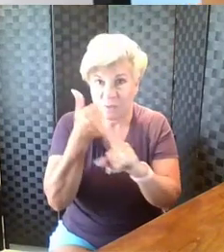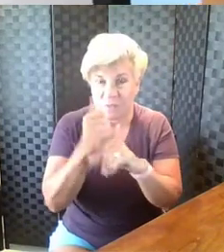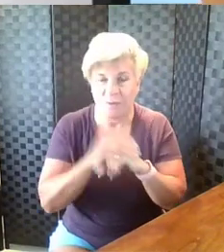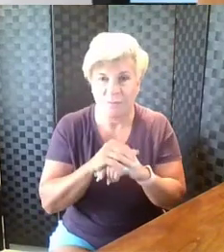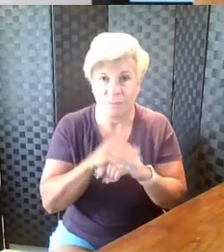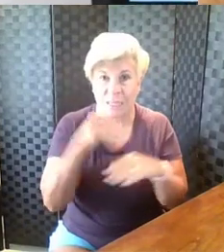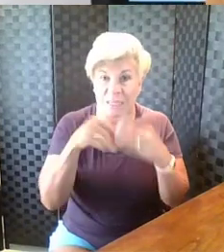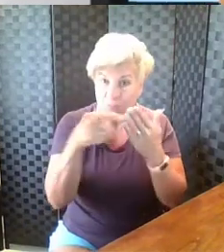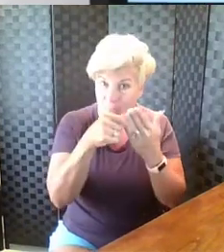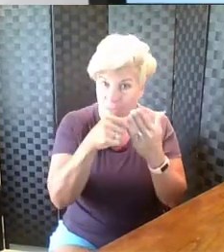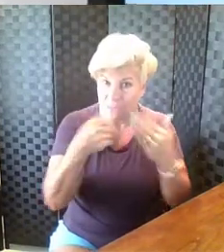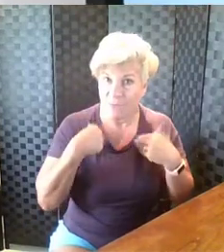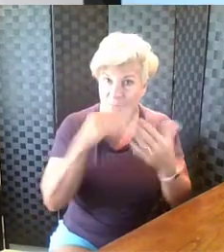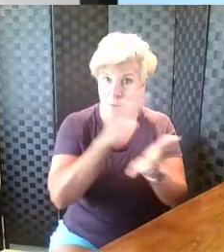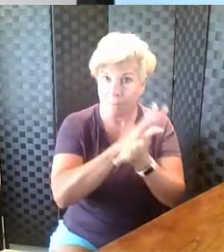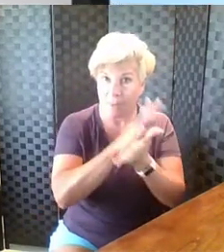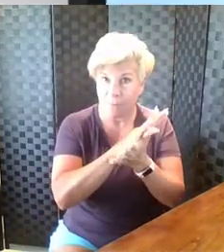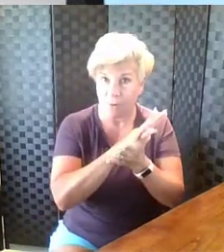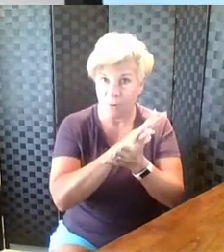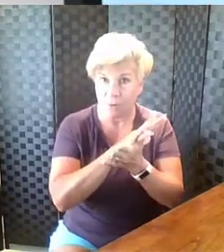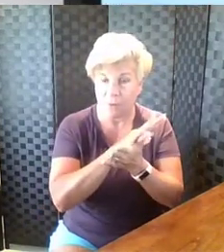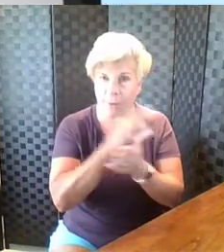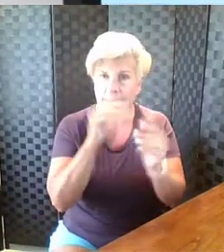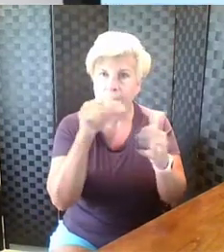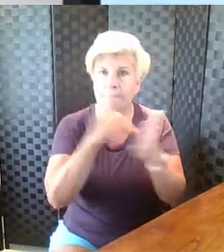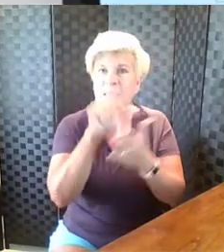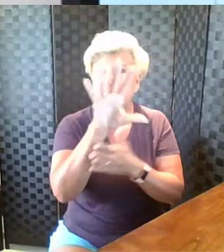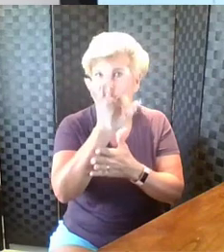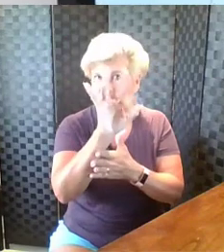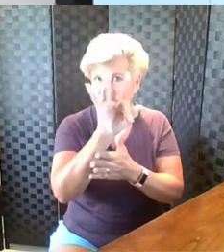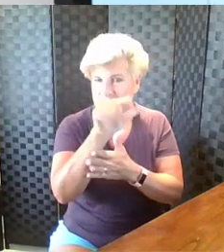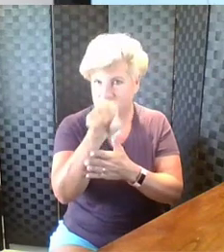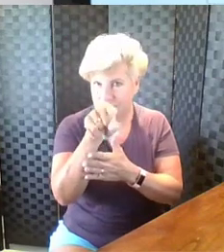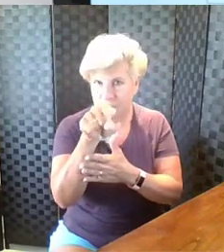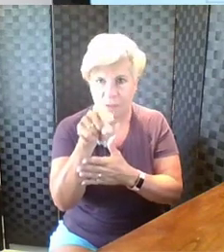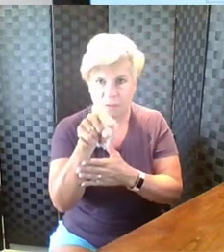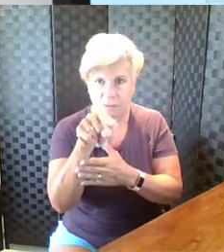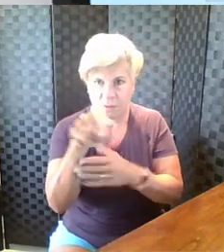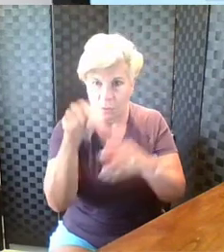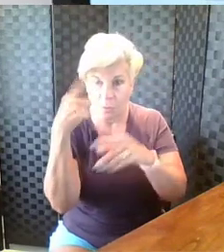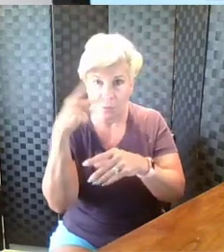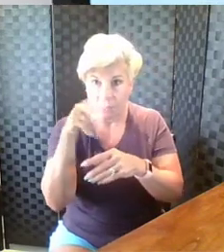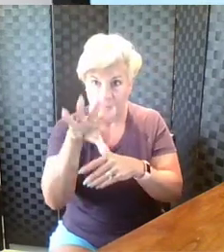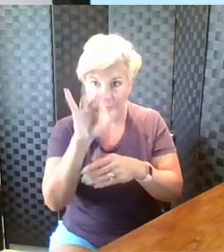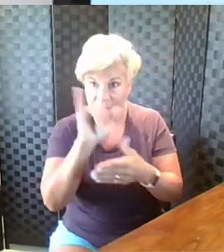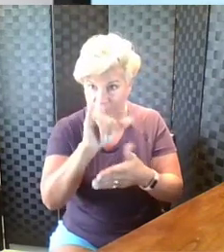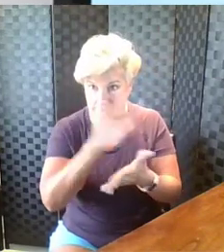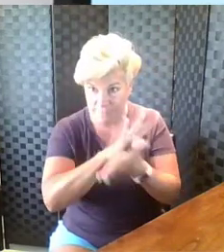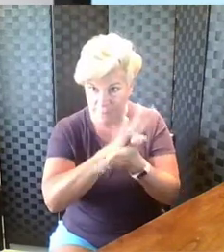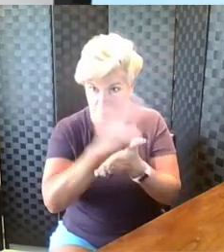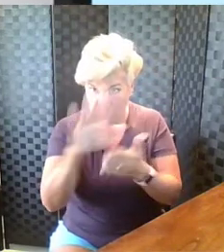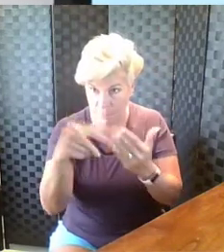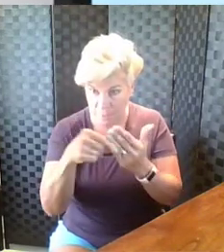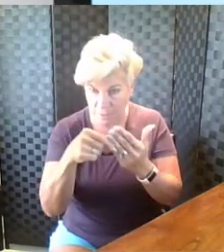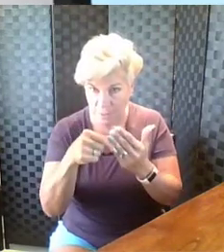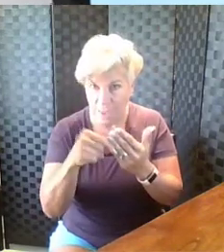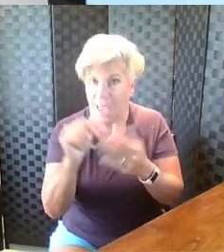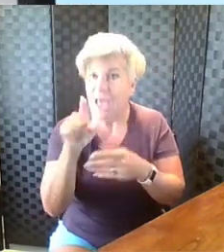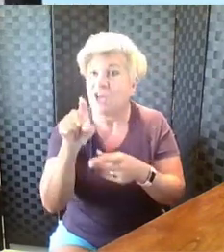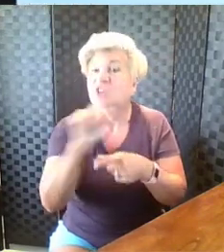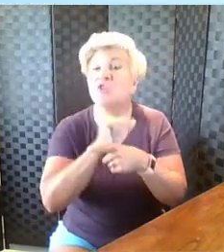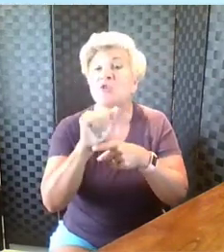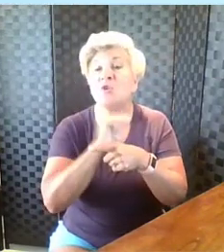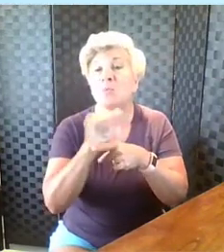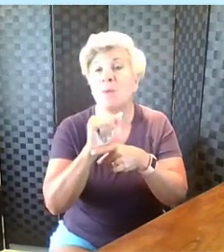like this. It's page 19 in your packet, and you have 2 circles. So we're going to turn this sideways. What you could do is practice putting